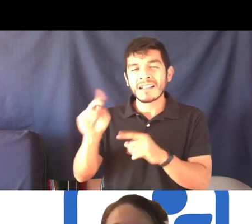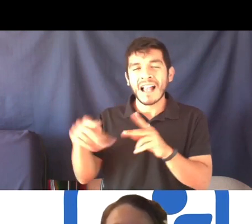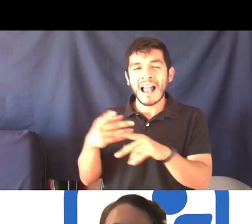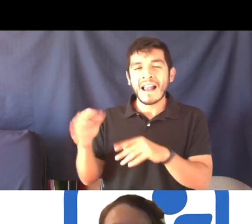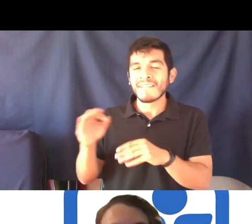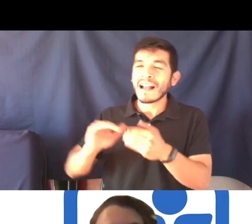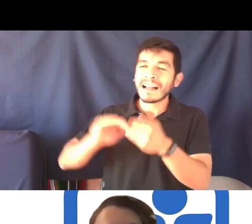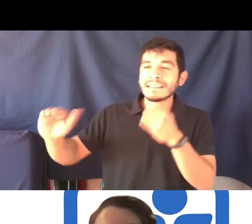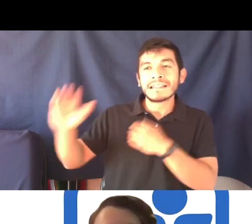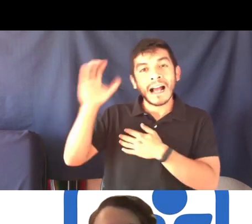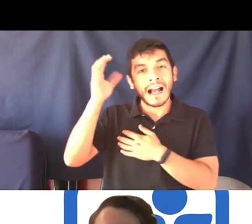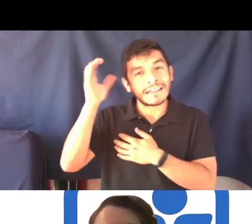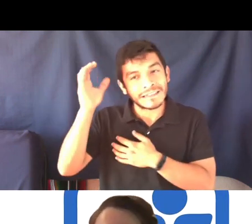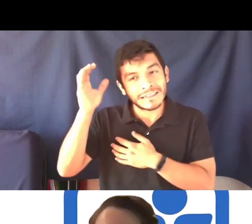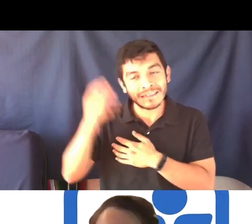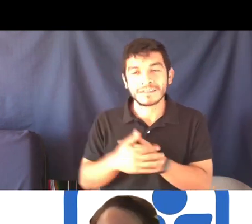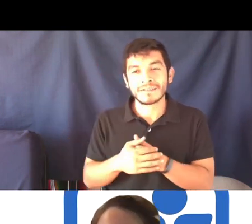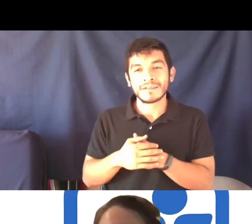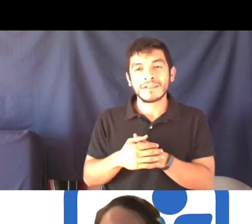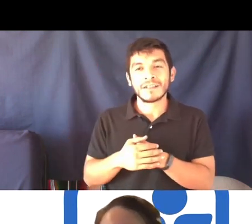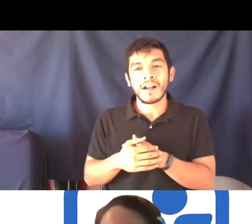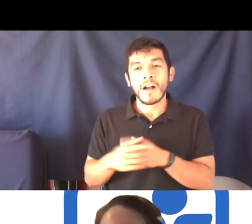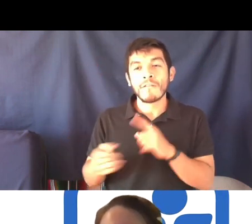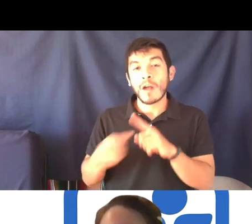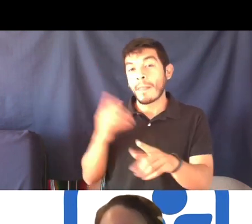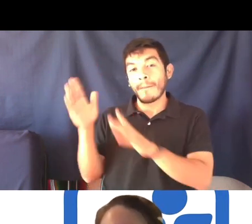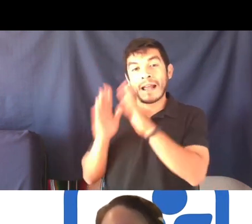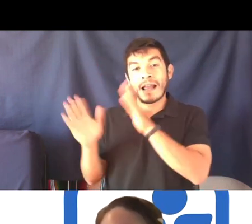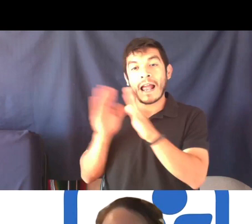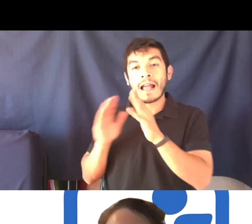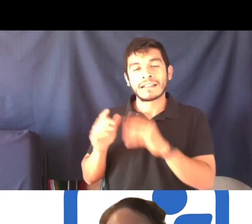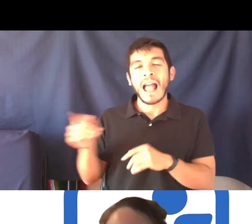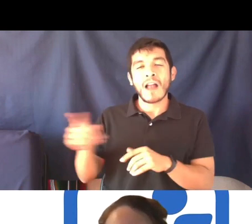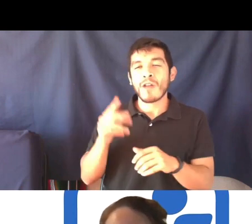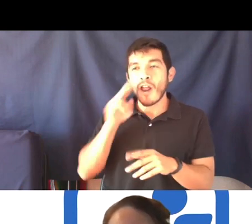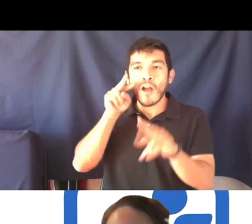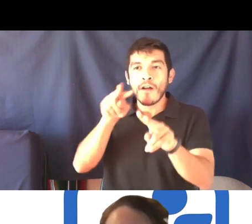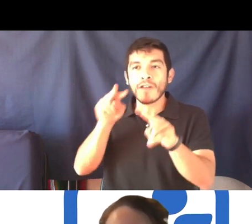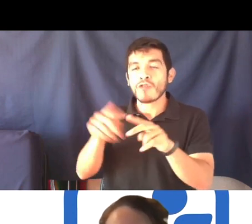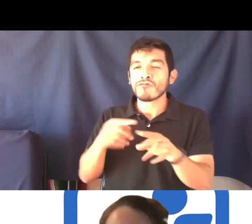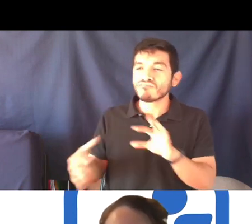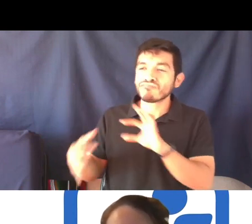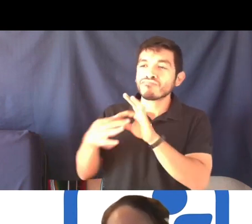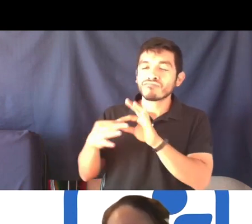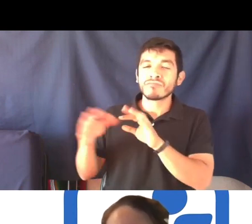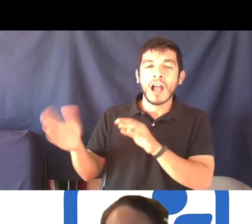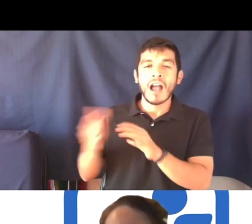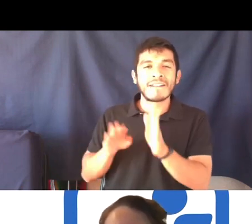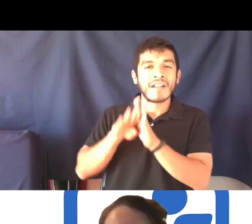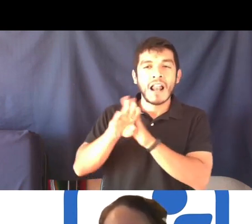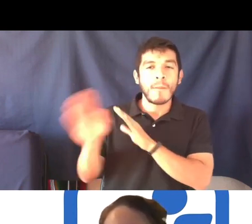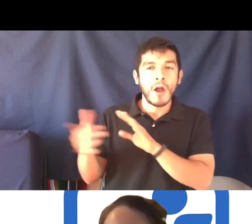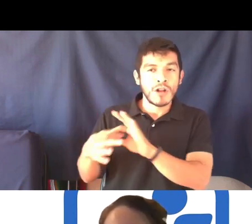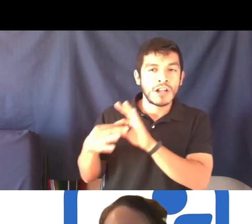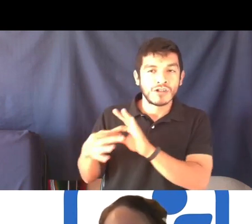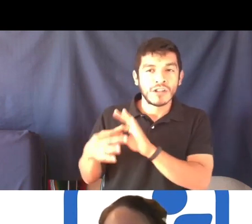distant cousins from the past, and look forward to continuing to develop that relationship. Horace, you and your leadership